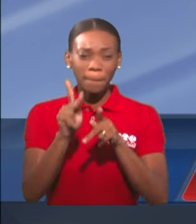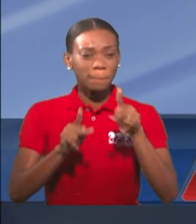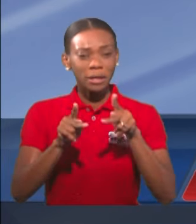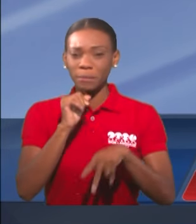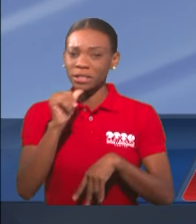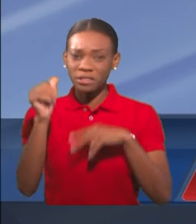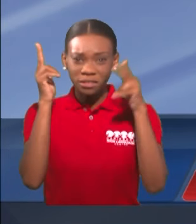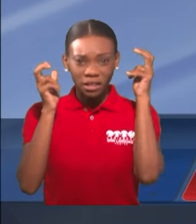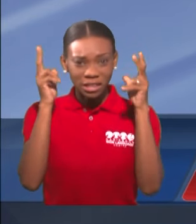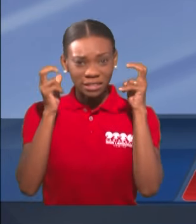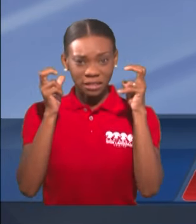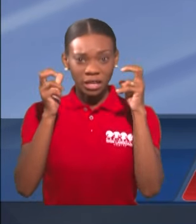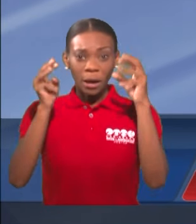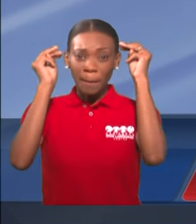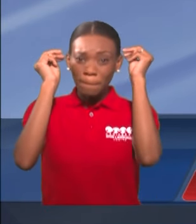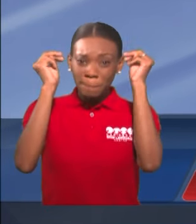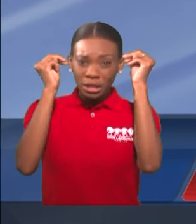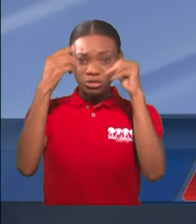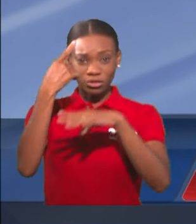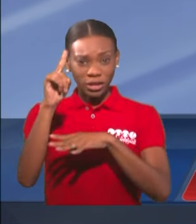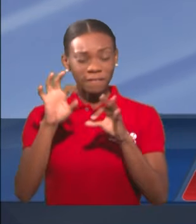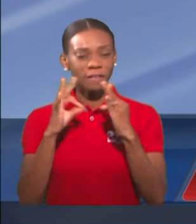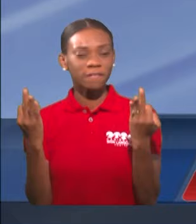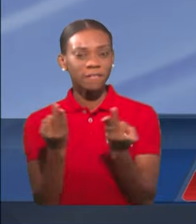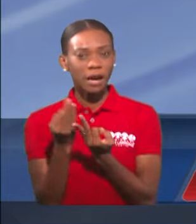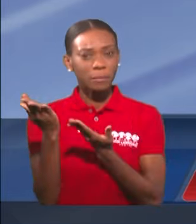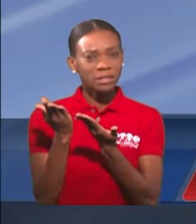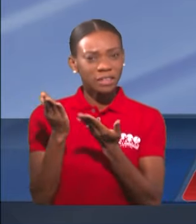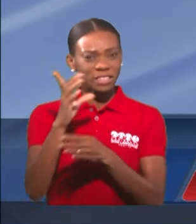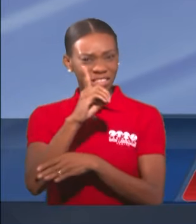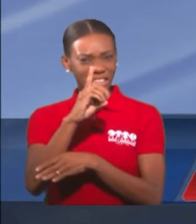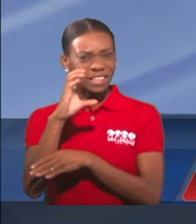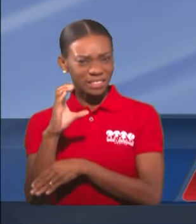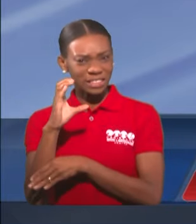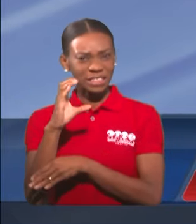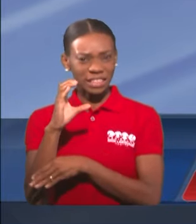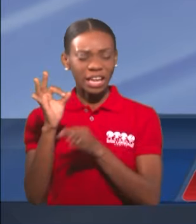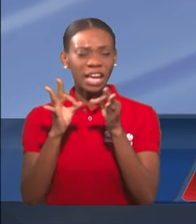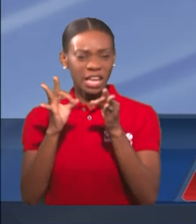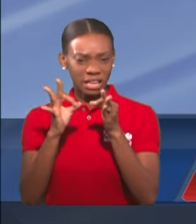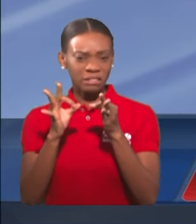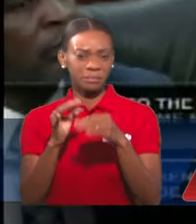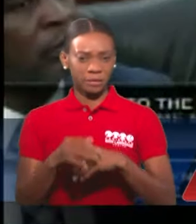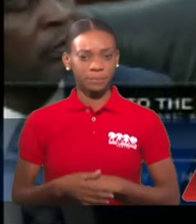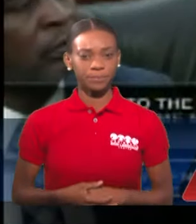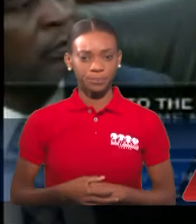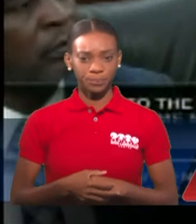Social Development and Family Services, Donna Cox, at the 12th sitting of the Senate on Tuesday.